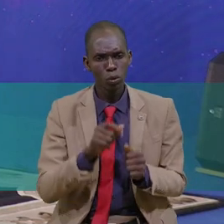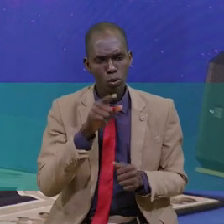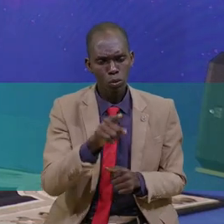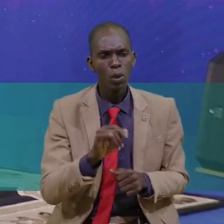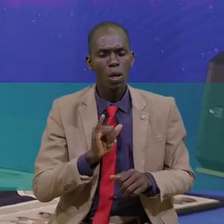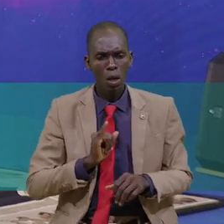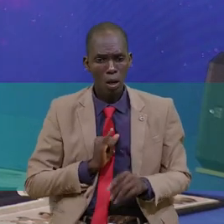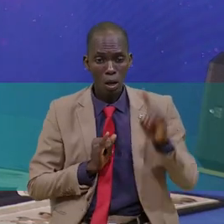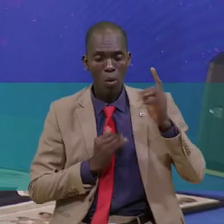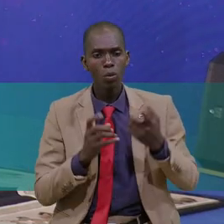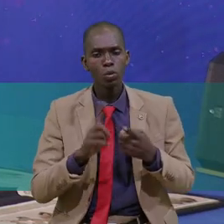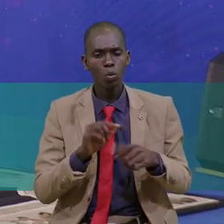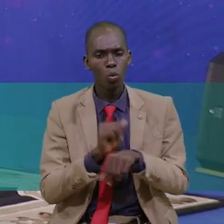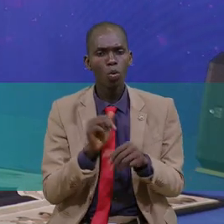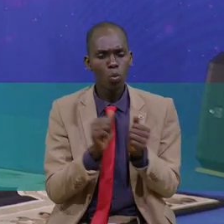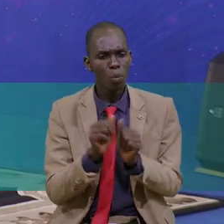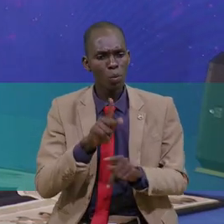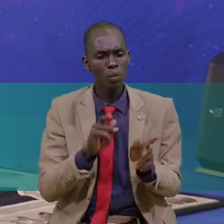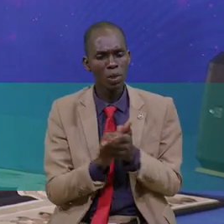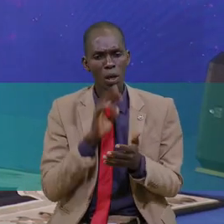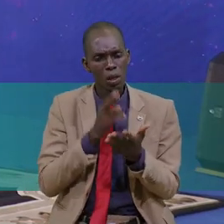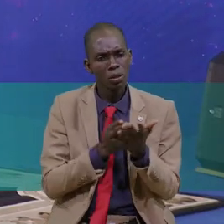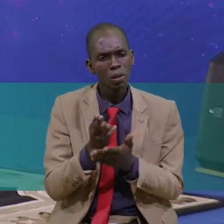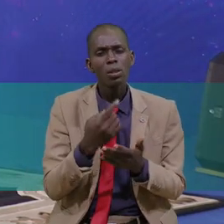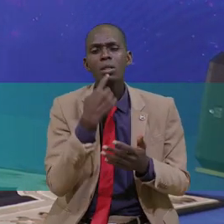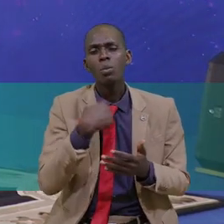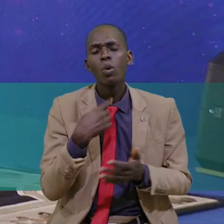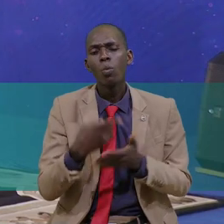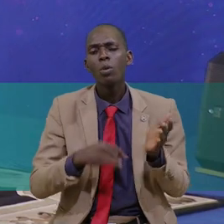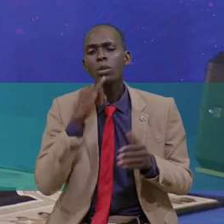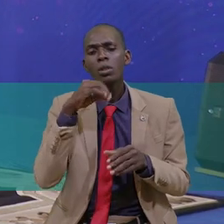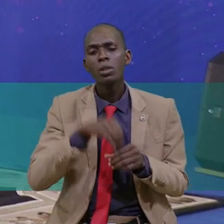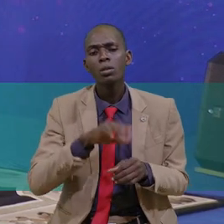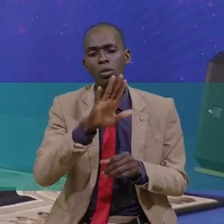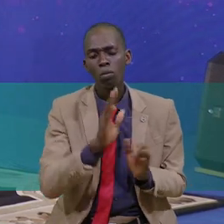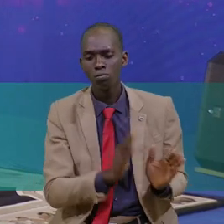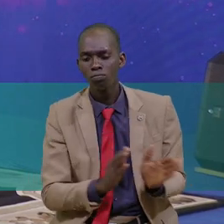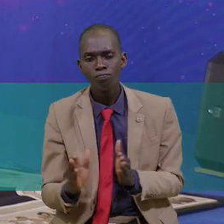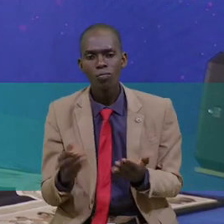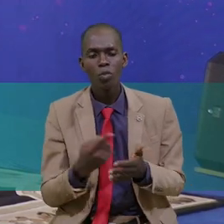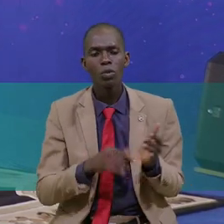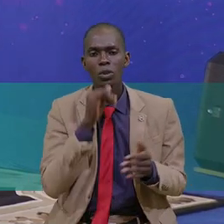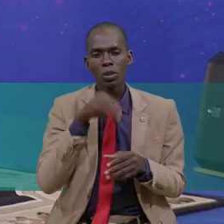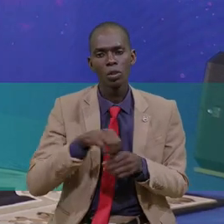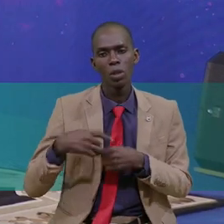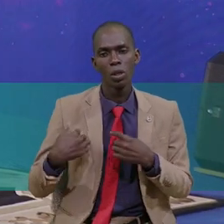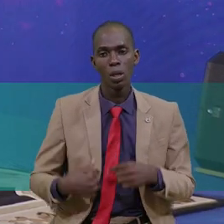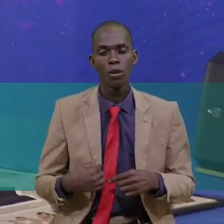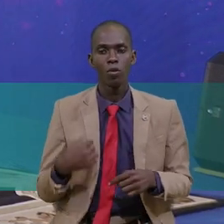me what's in your heart. And we open to him. It's the open blood-bought servants of God that